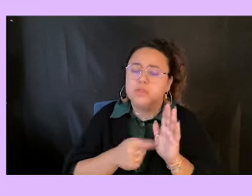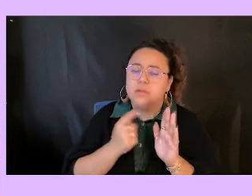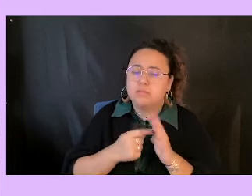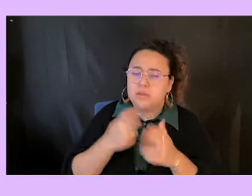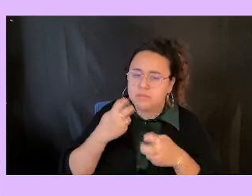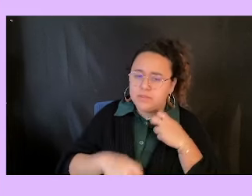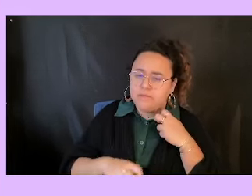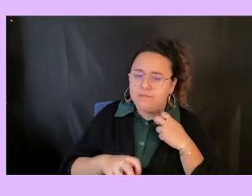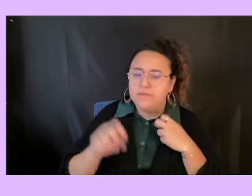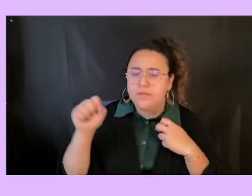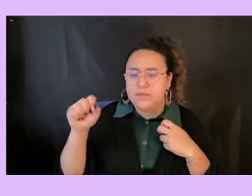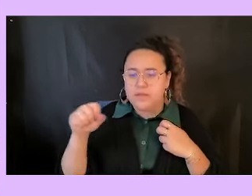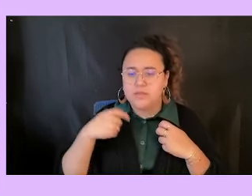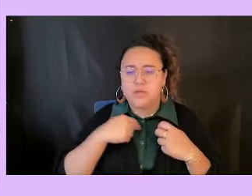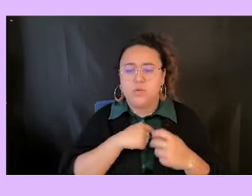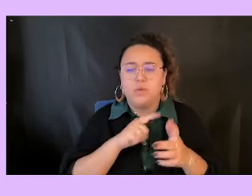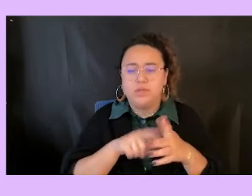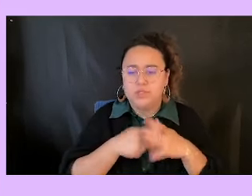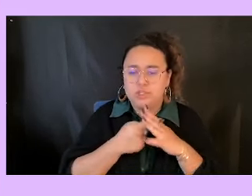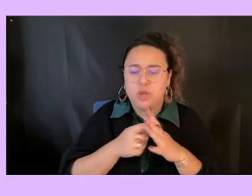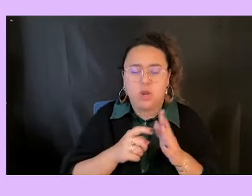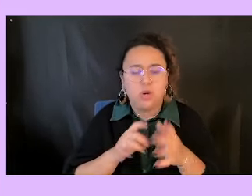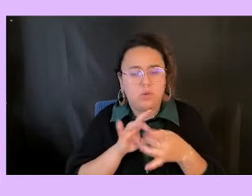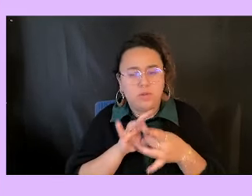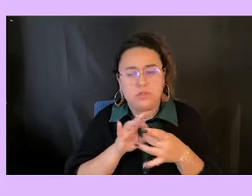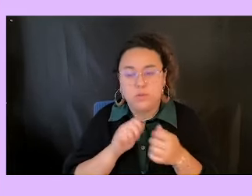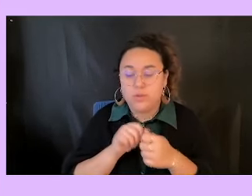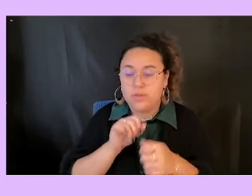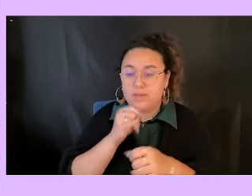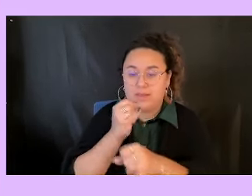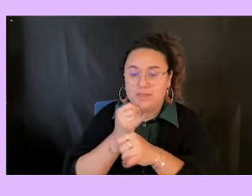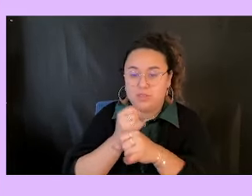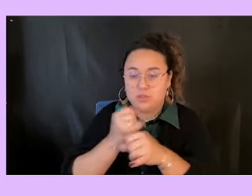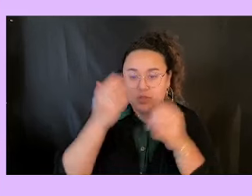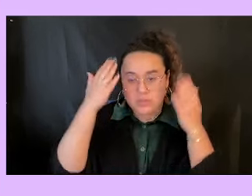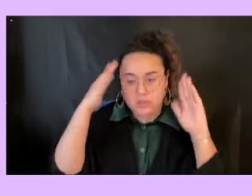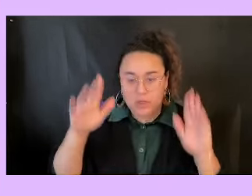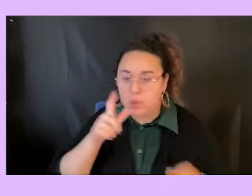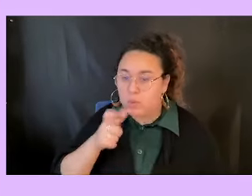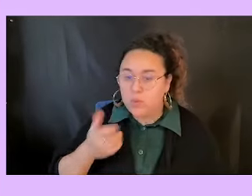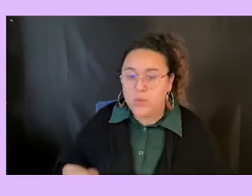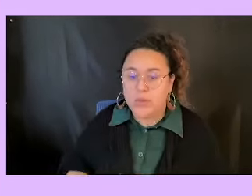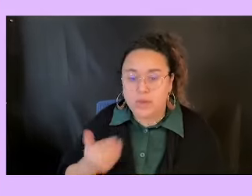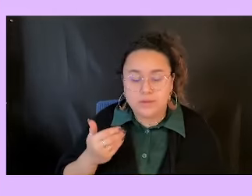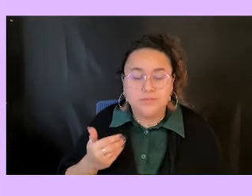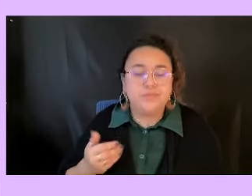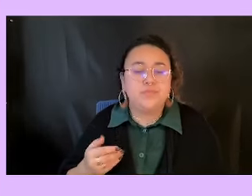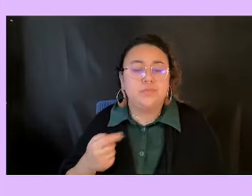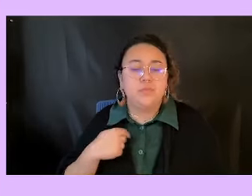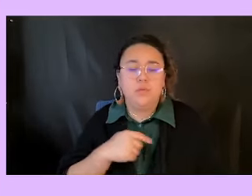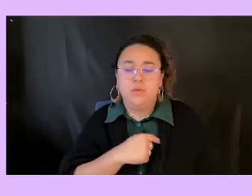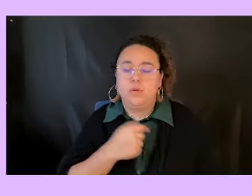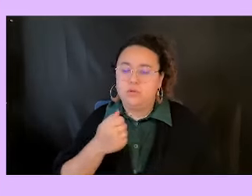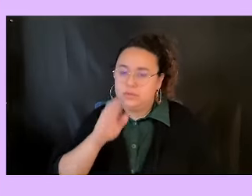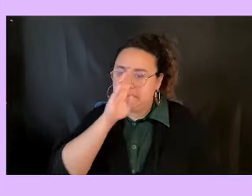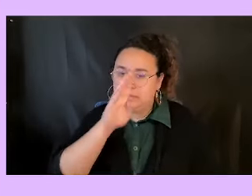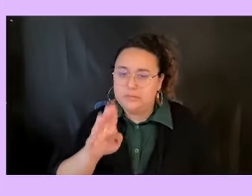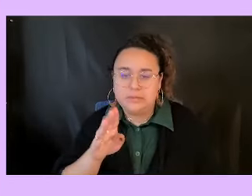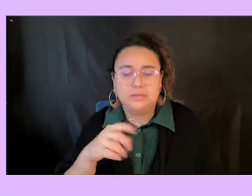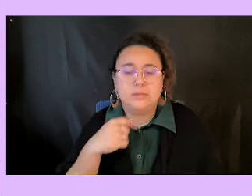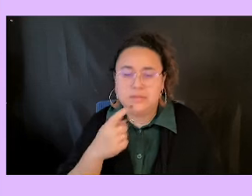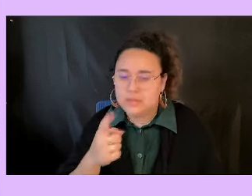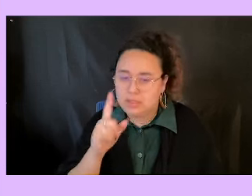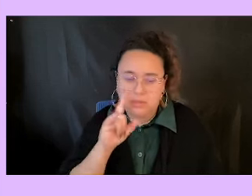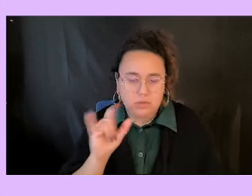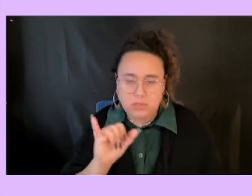we start a relationship with an institution who doesn't know us. We try to tell it like it is. We try